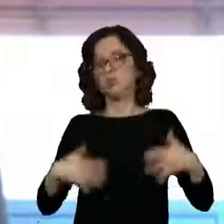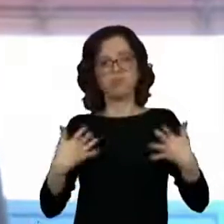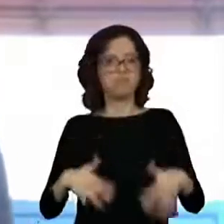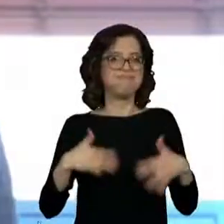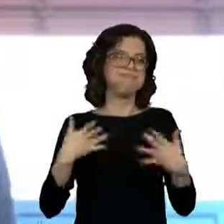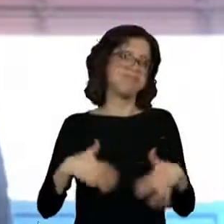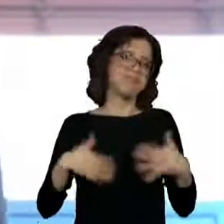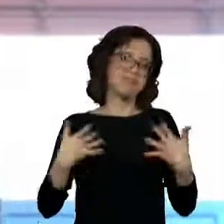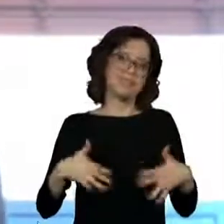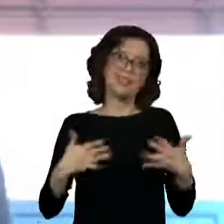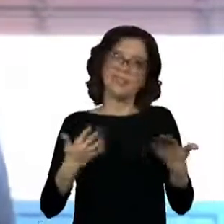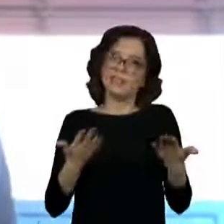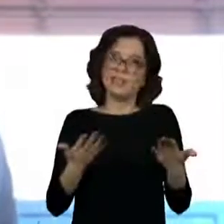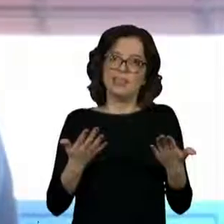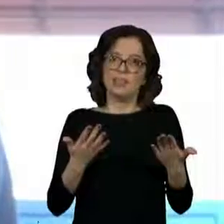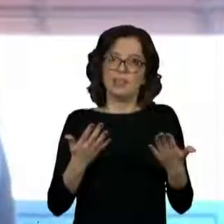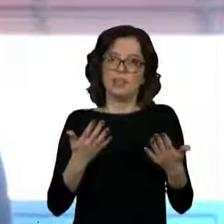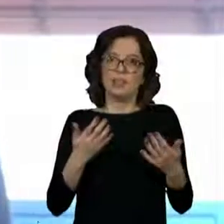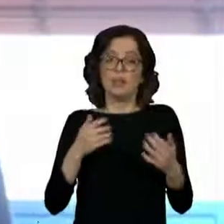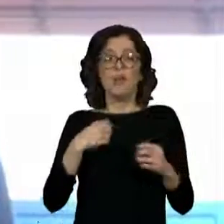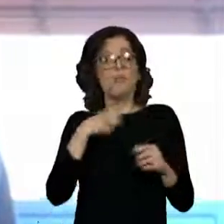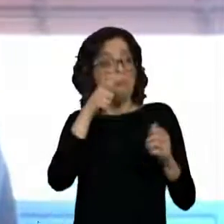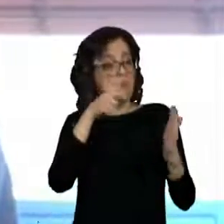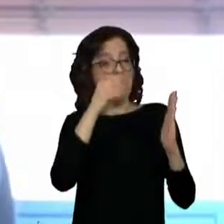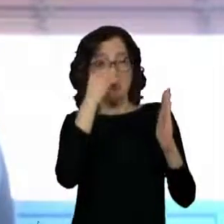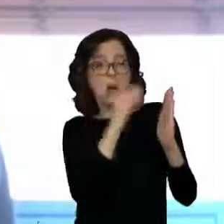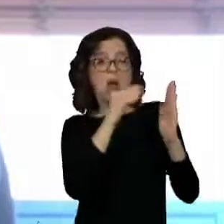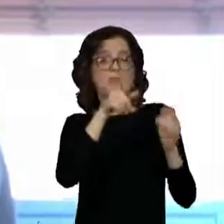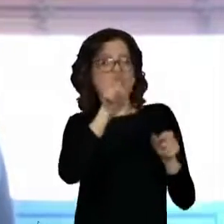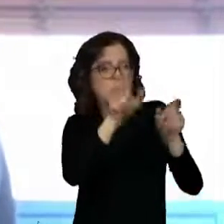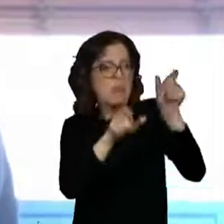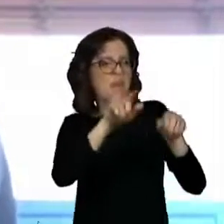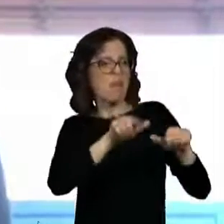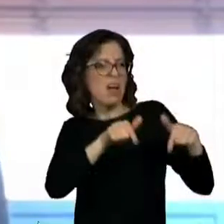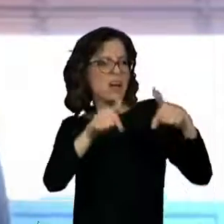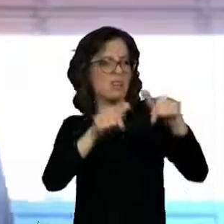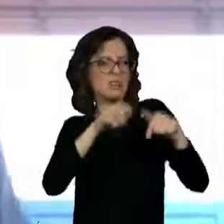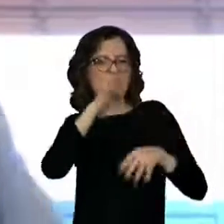hardball is higher than the cost of sitting and doing nothing.